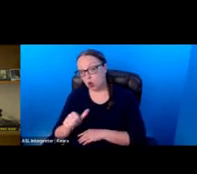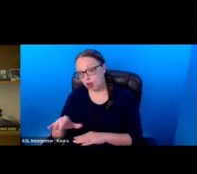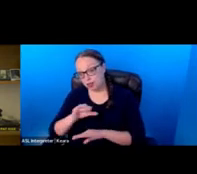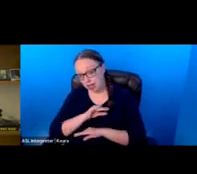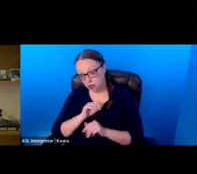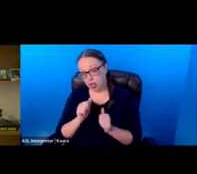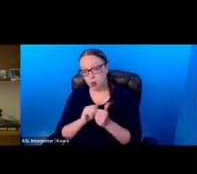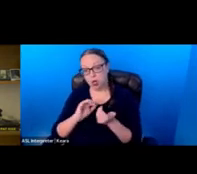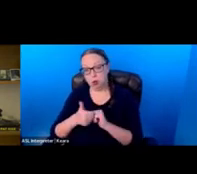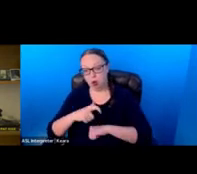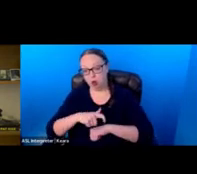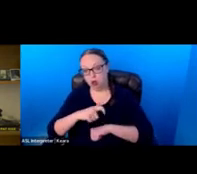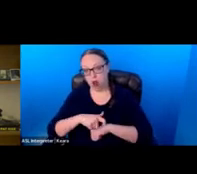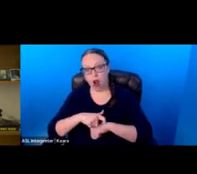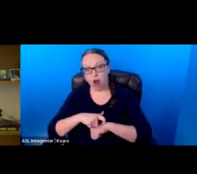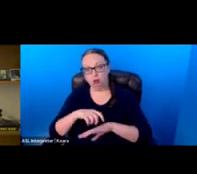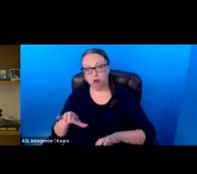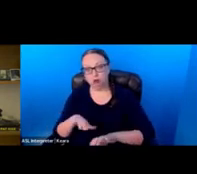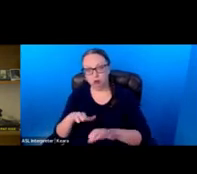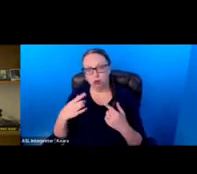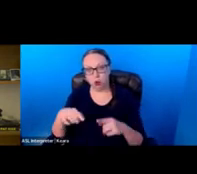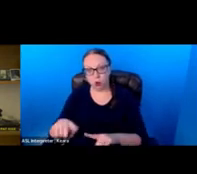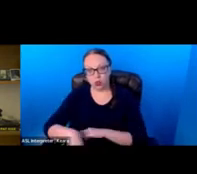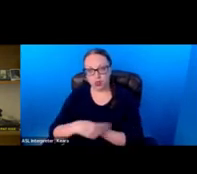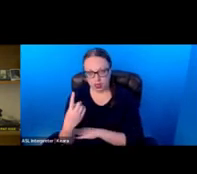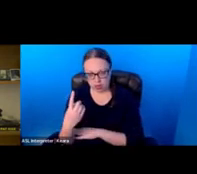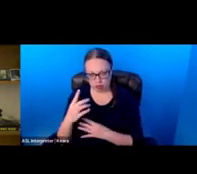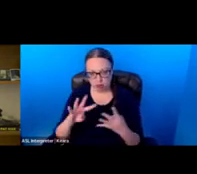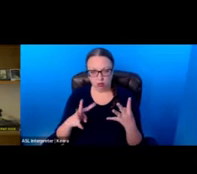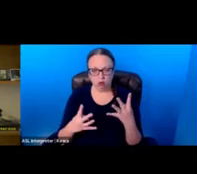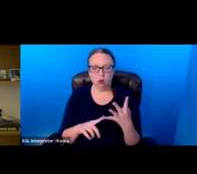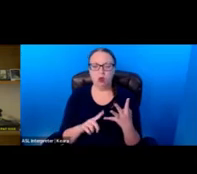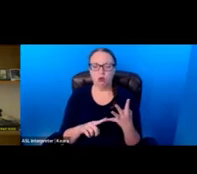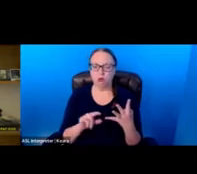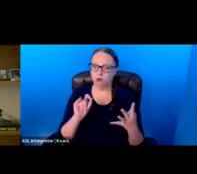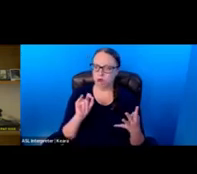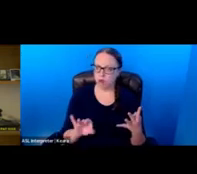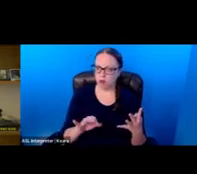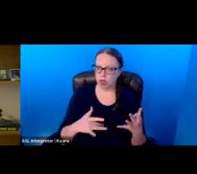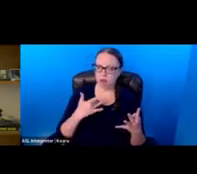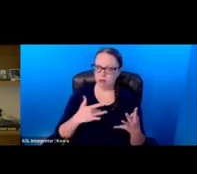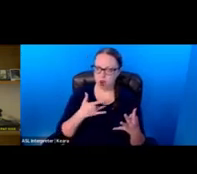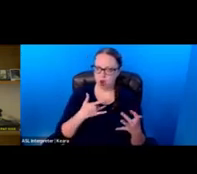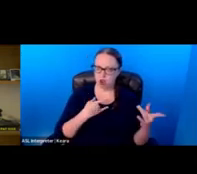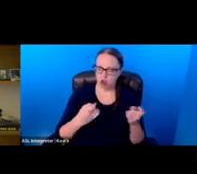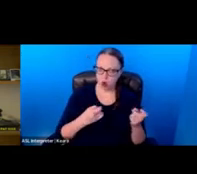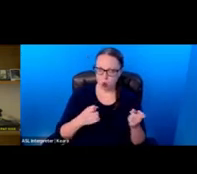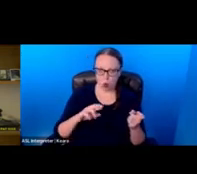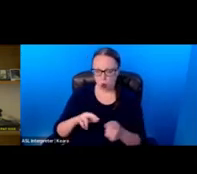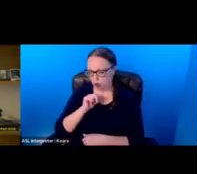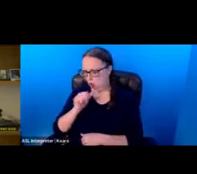their time spent during the day. And finally, the fourth one is whether or not they felt in control of their